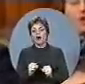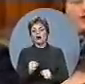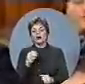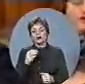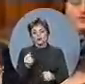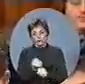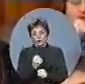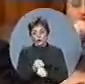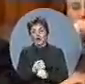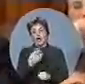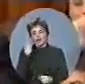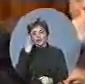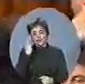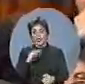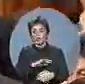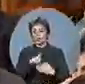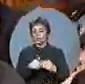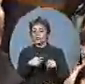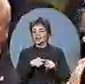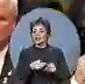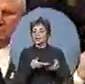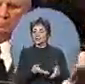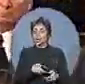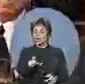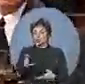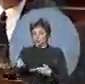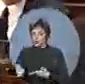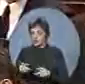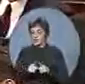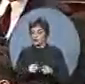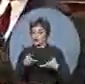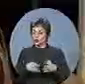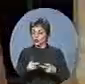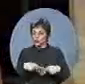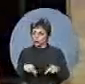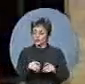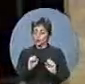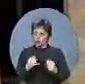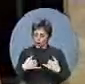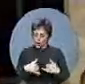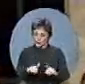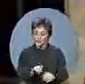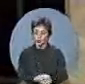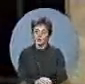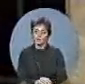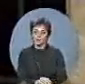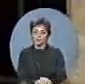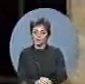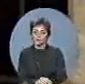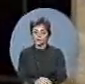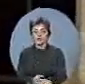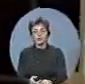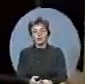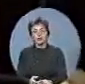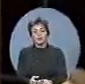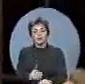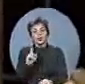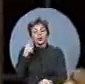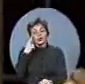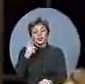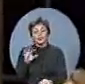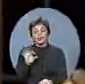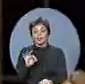business after we sign on. The Honourable Member for Longueuil, Pierre Boucher. The federal government